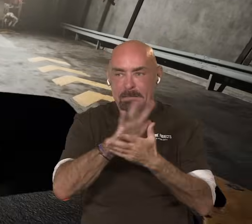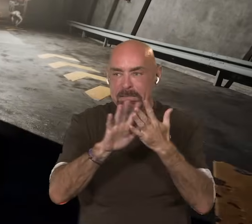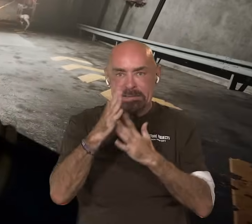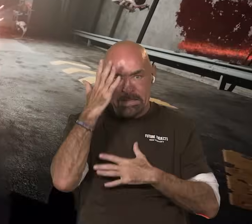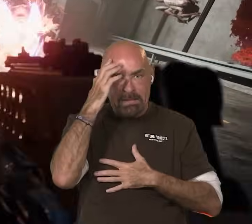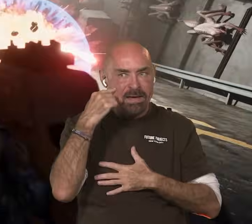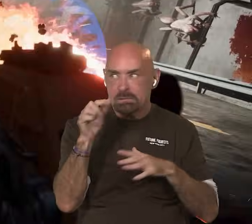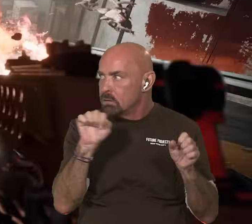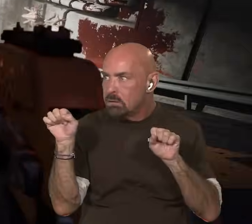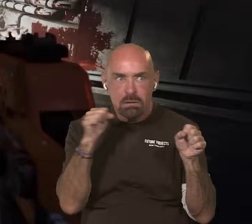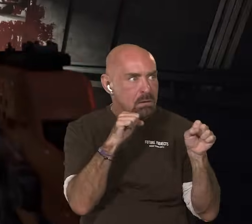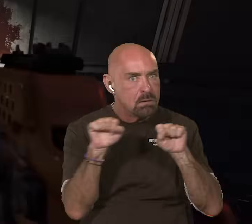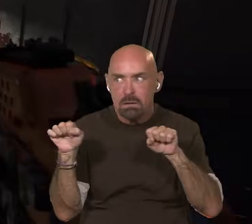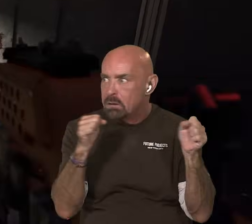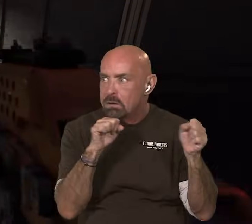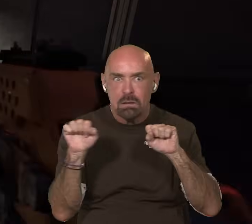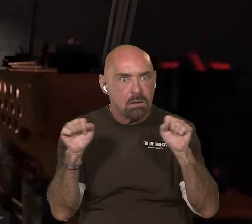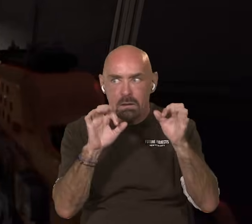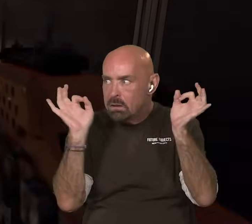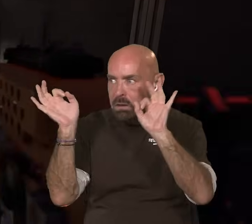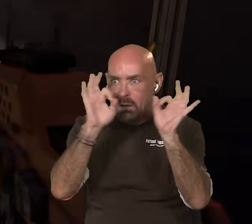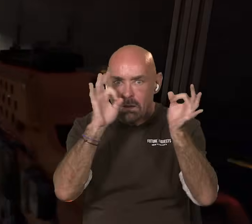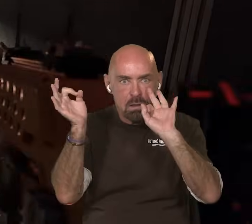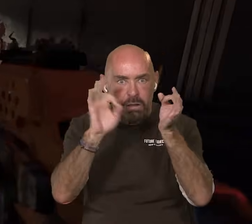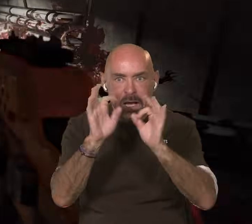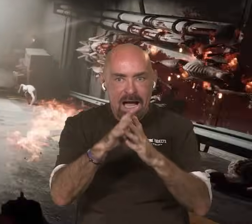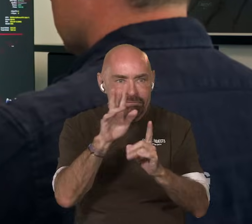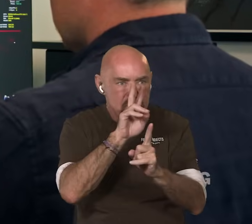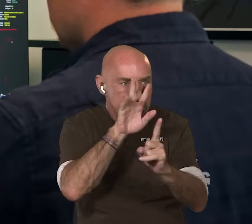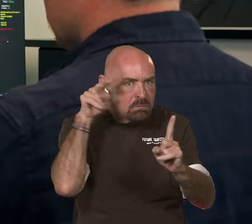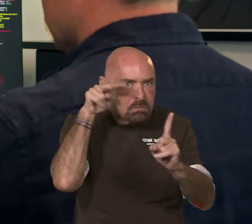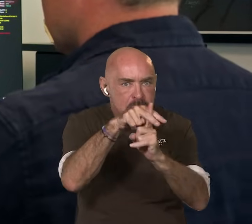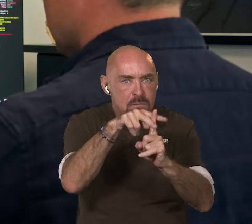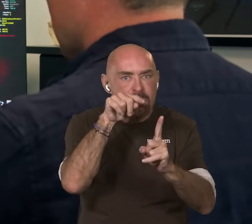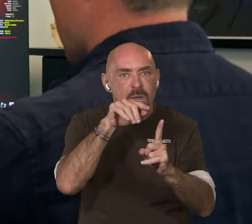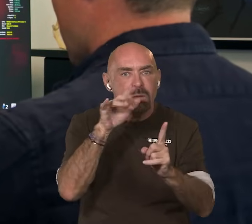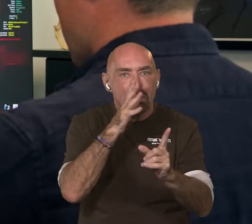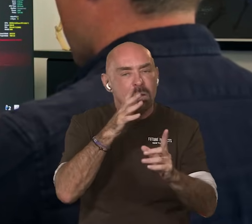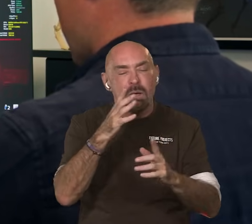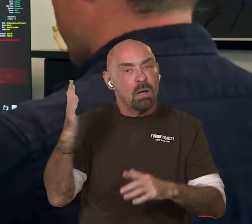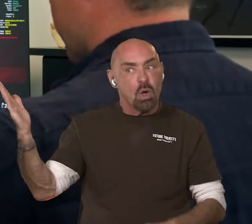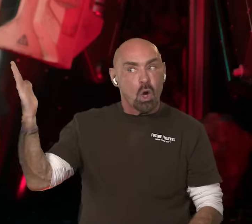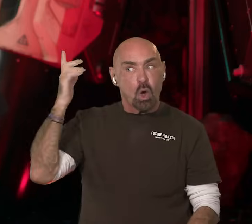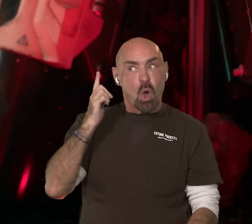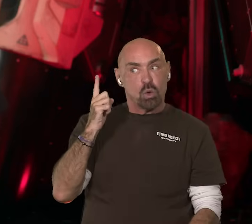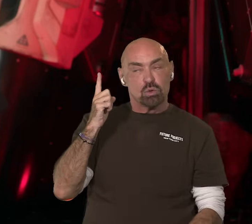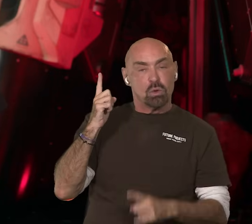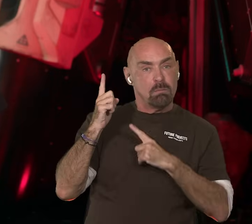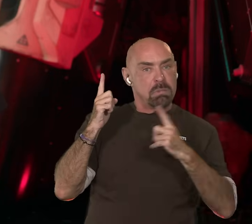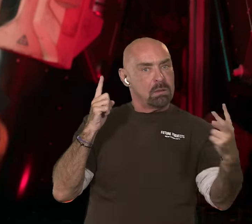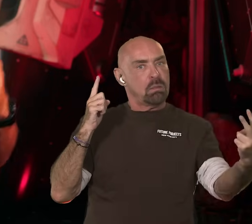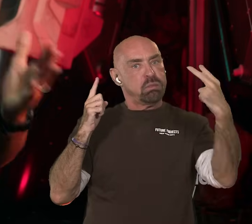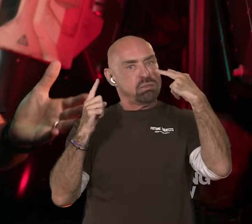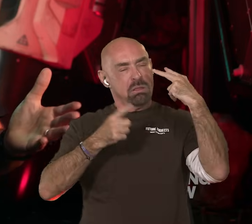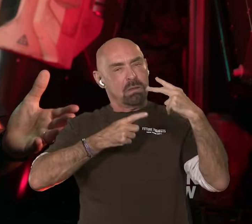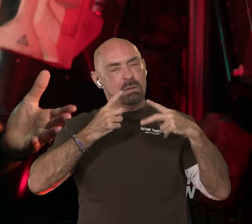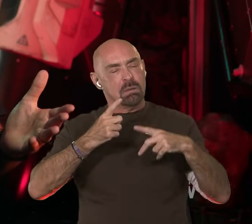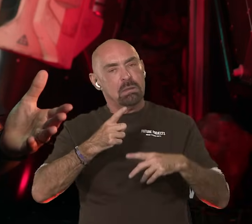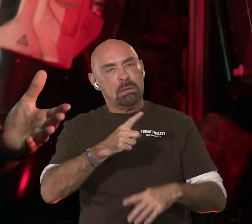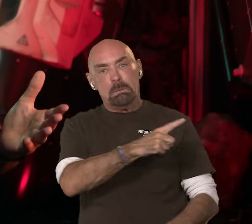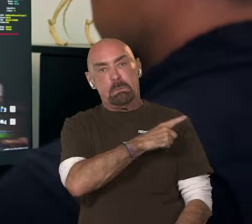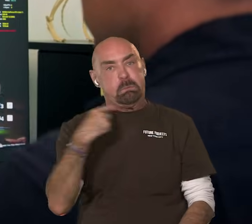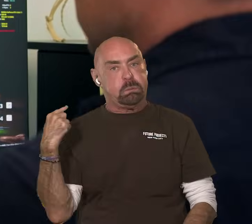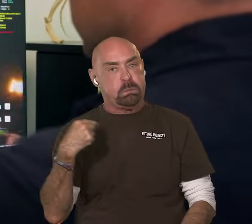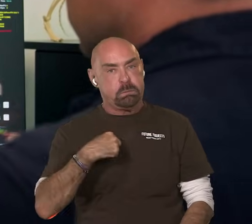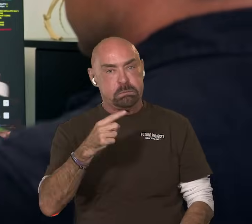on a swivel and really learn how to prioritize my targets. It's not essentially what's closest to me, but what can get to me faster, what's gonna do more